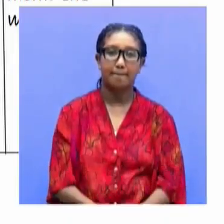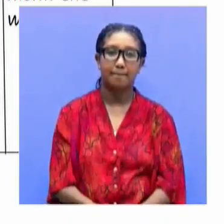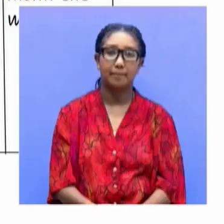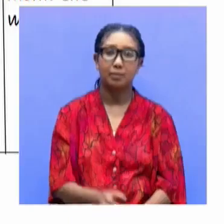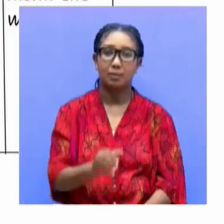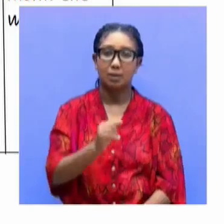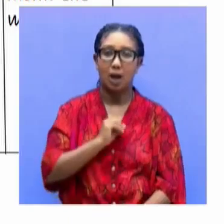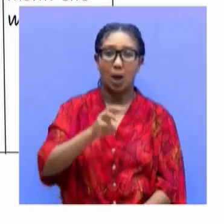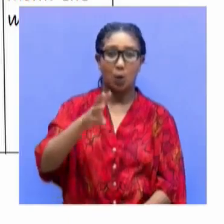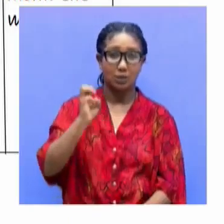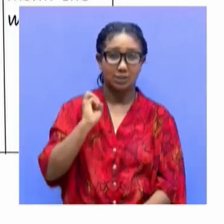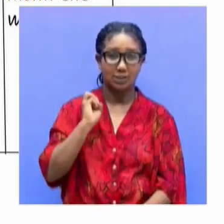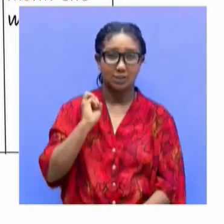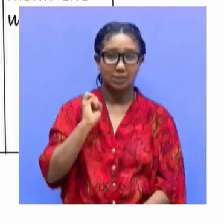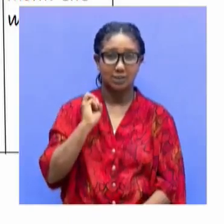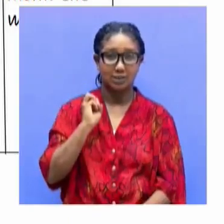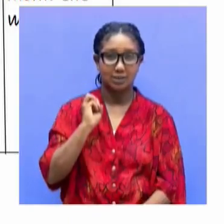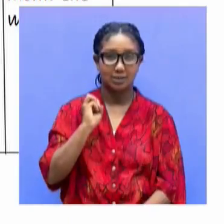I was